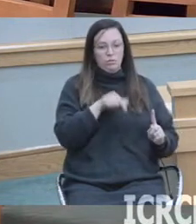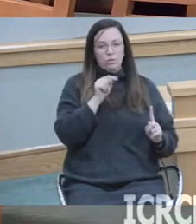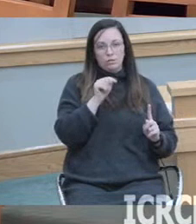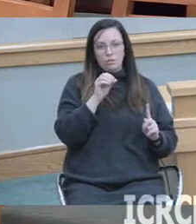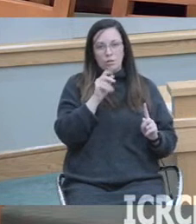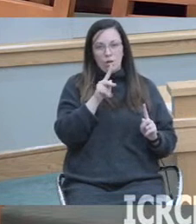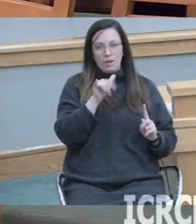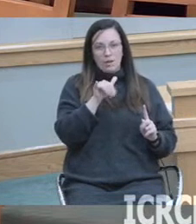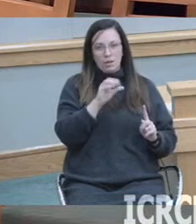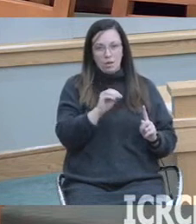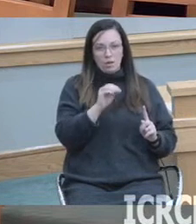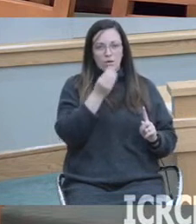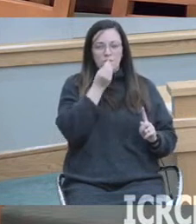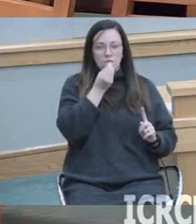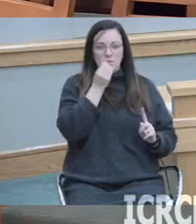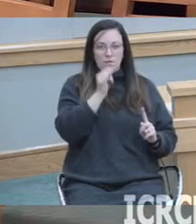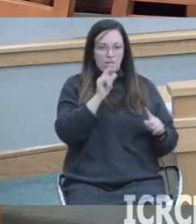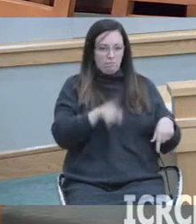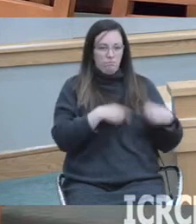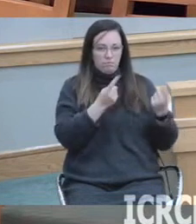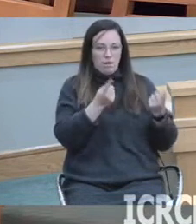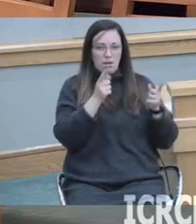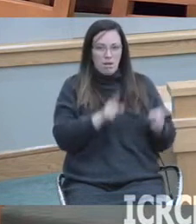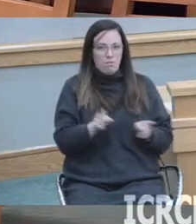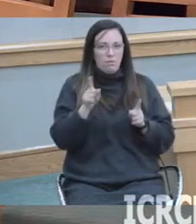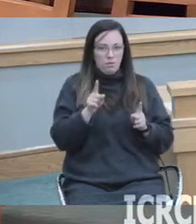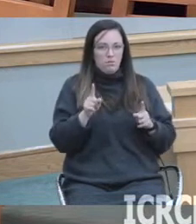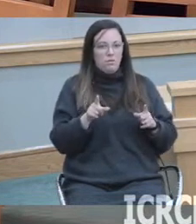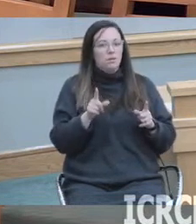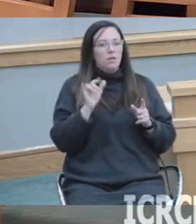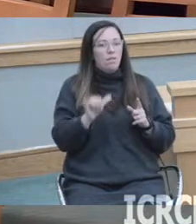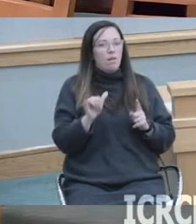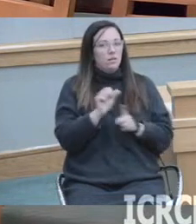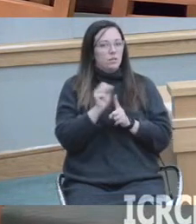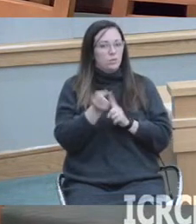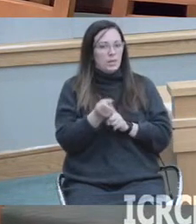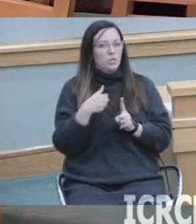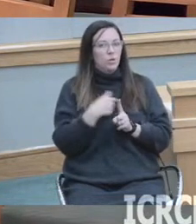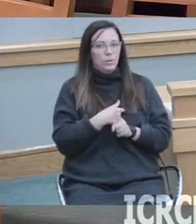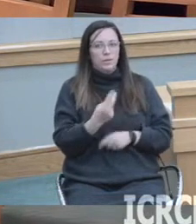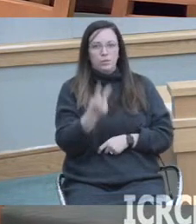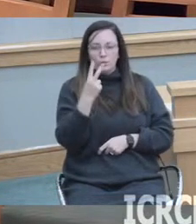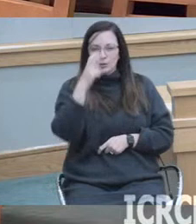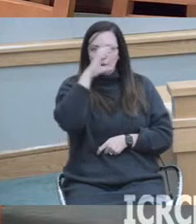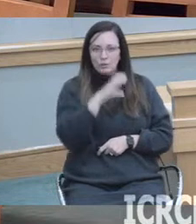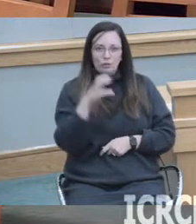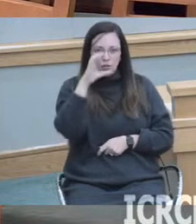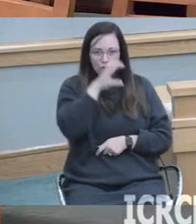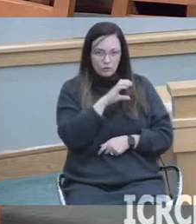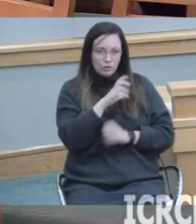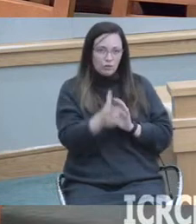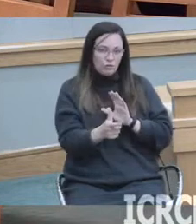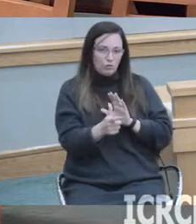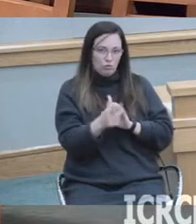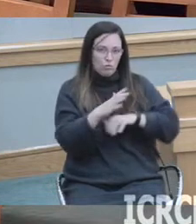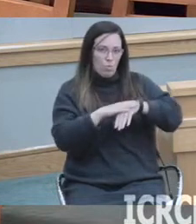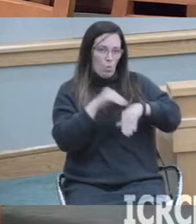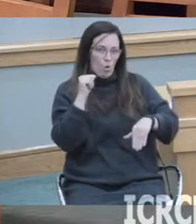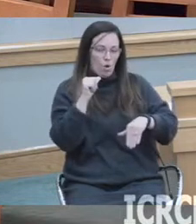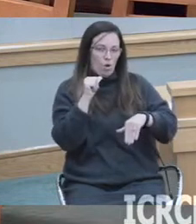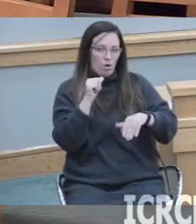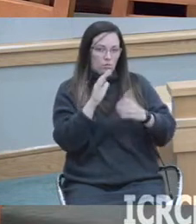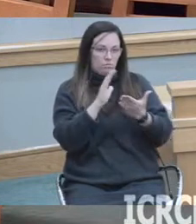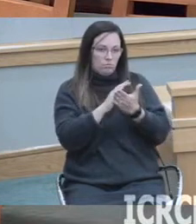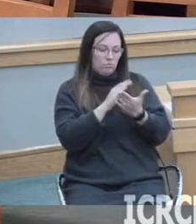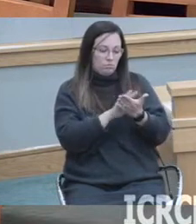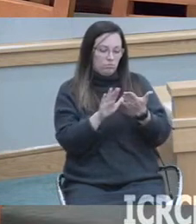meeting. In that case, we have executed 2 search warrants that included 2